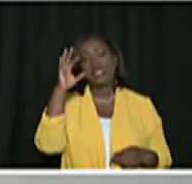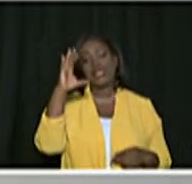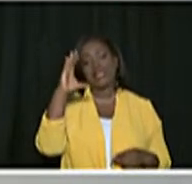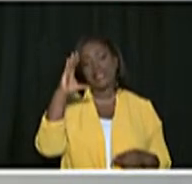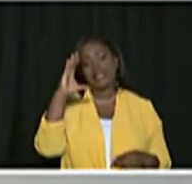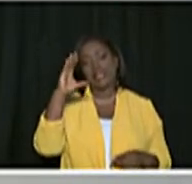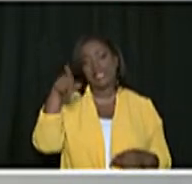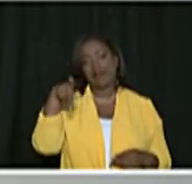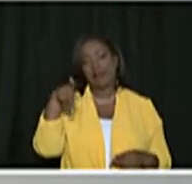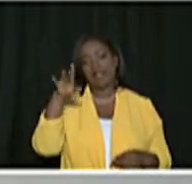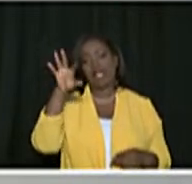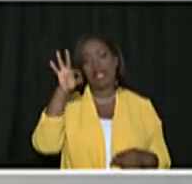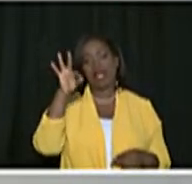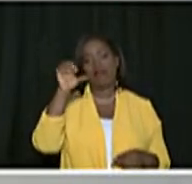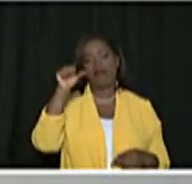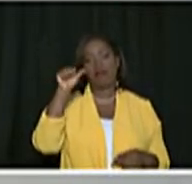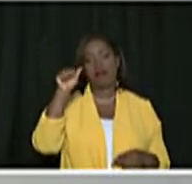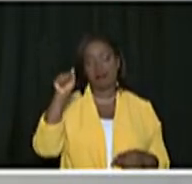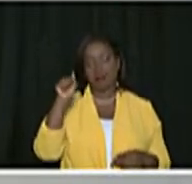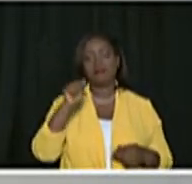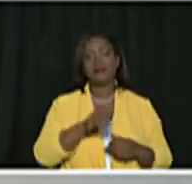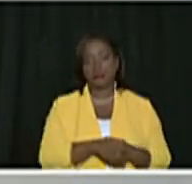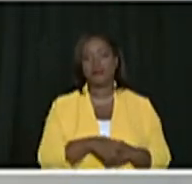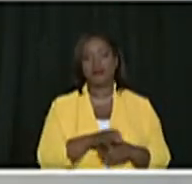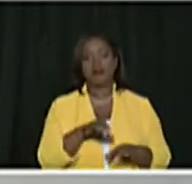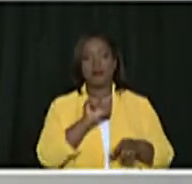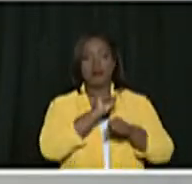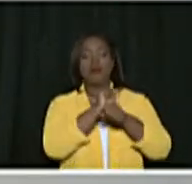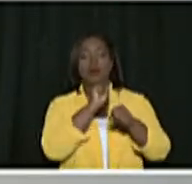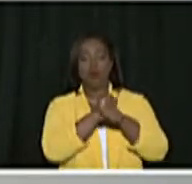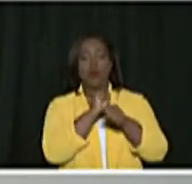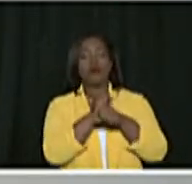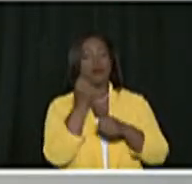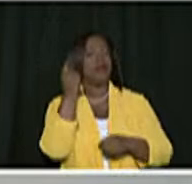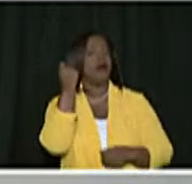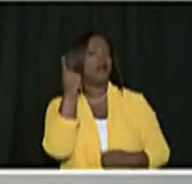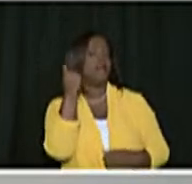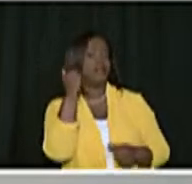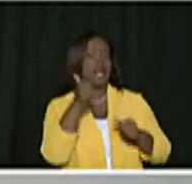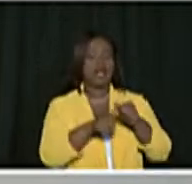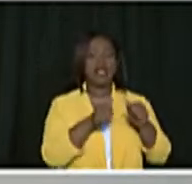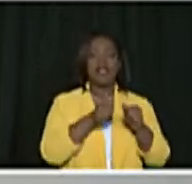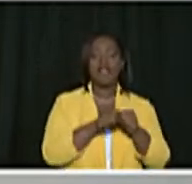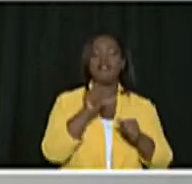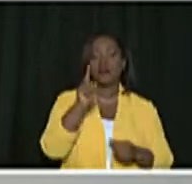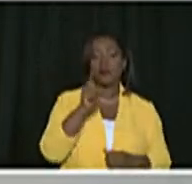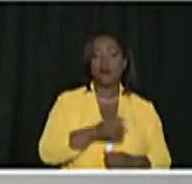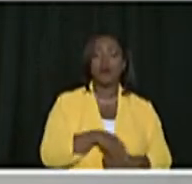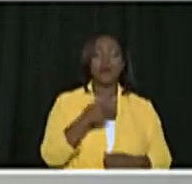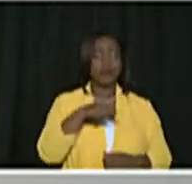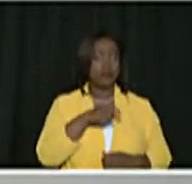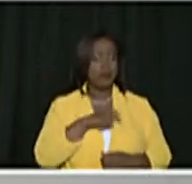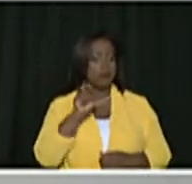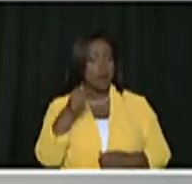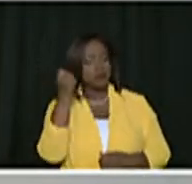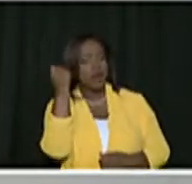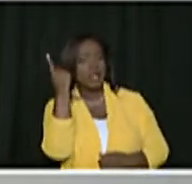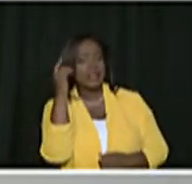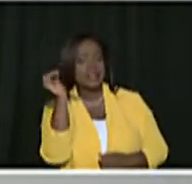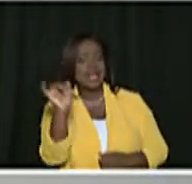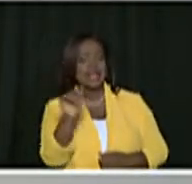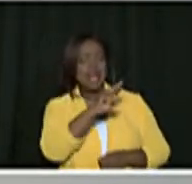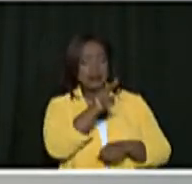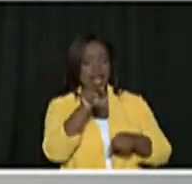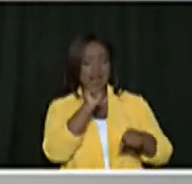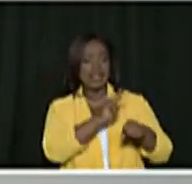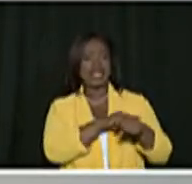of having that understanding for everyone. And I think this is something that we need to understand as a nation, You know, I think